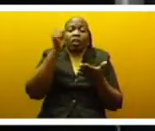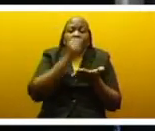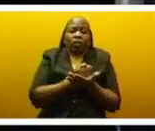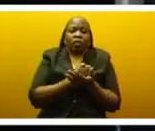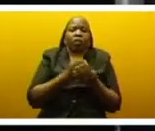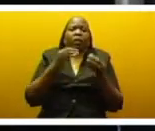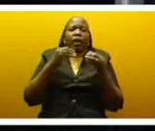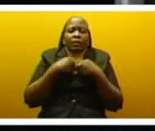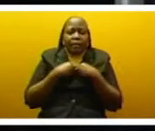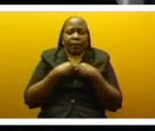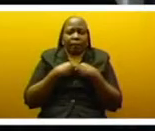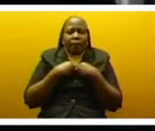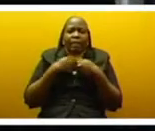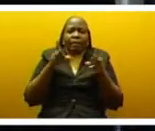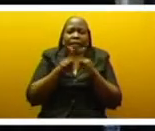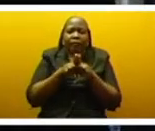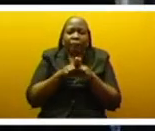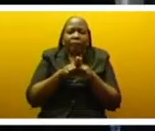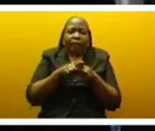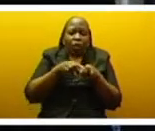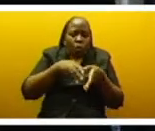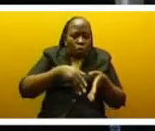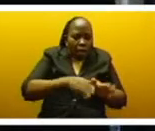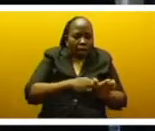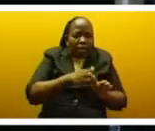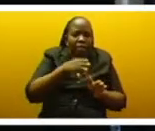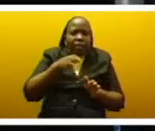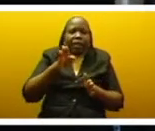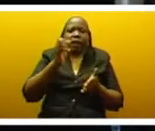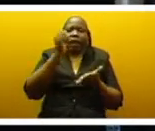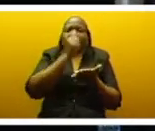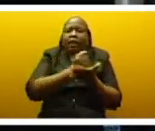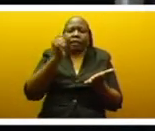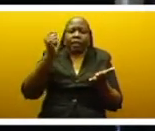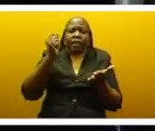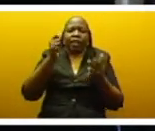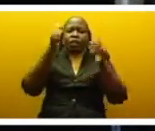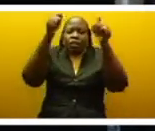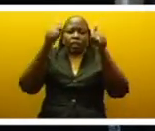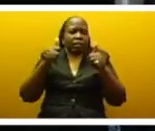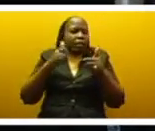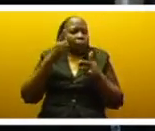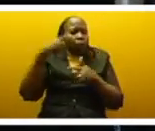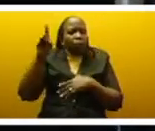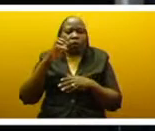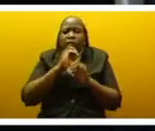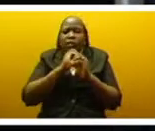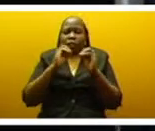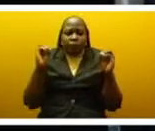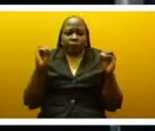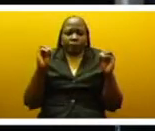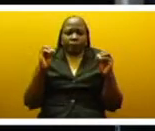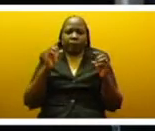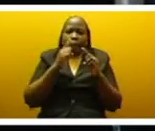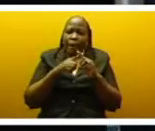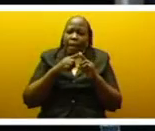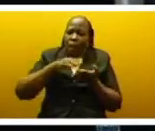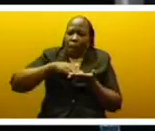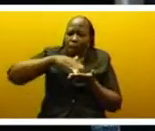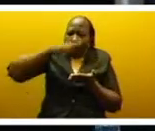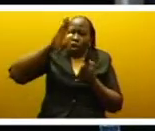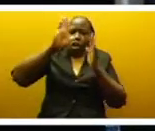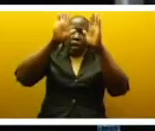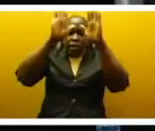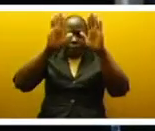him to conduct himself in the way he did. A Gazette notice does not improve it. But perhaps more importantly, If